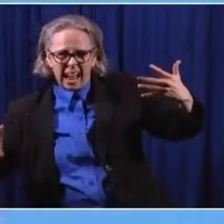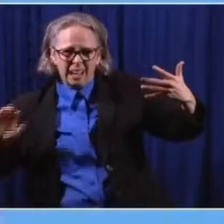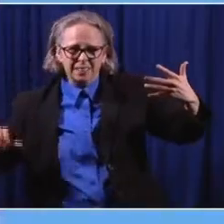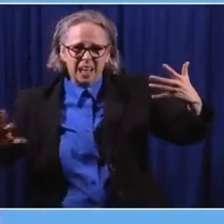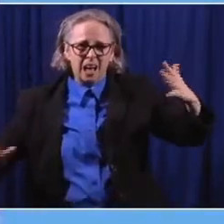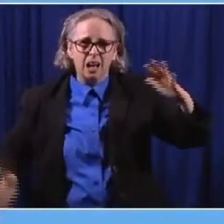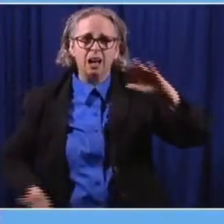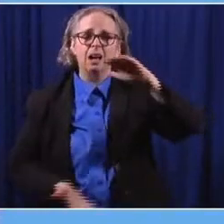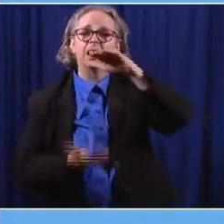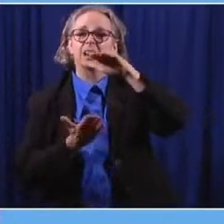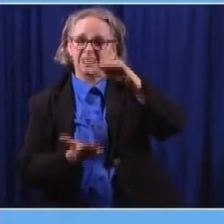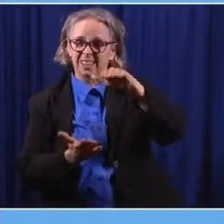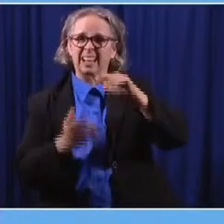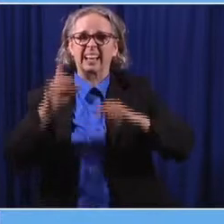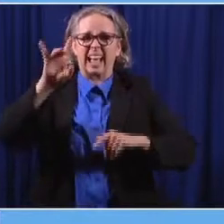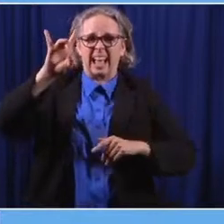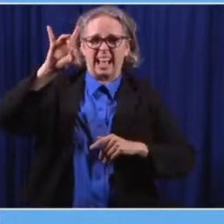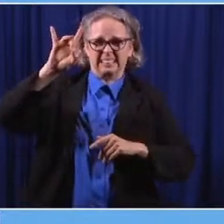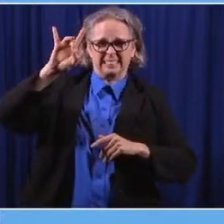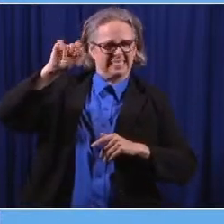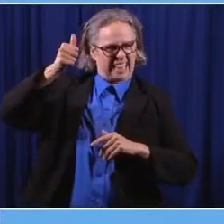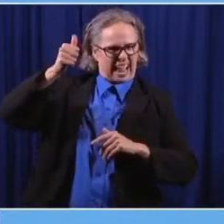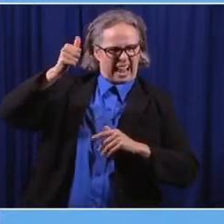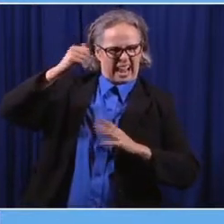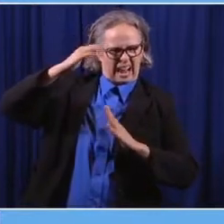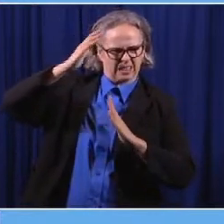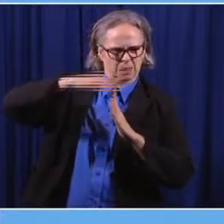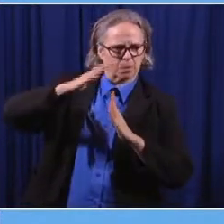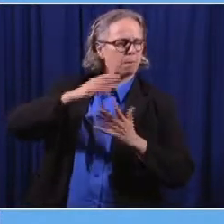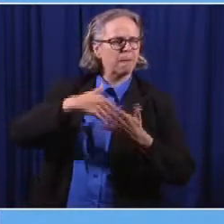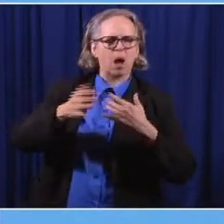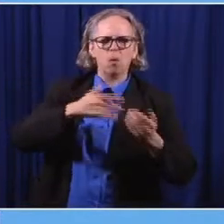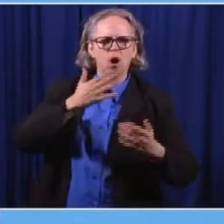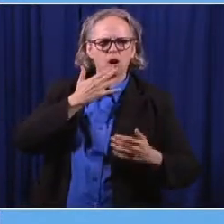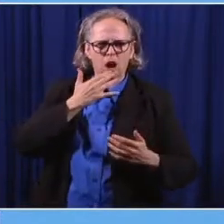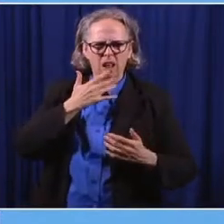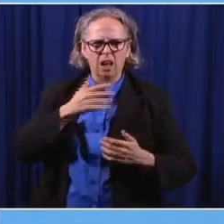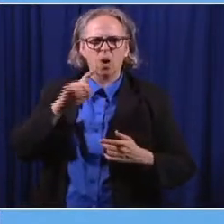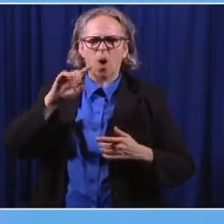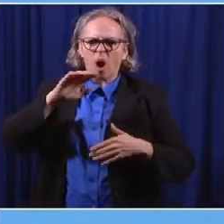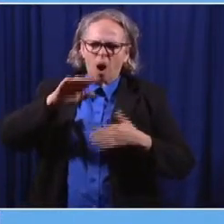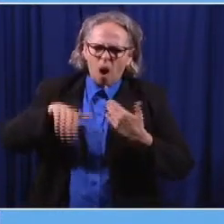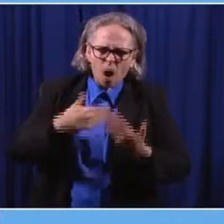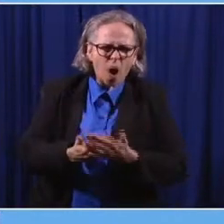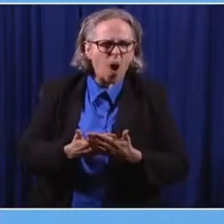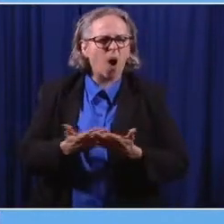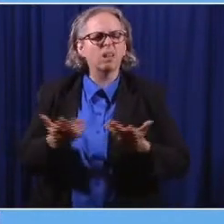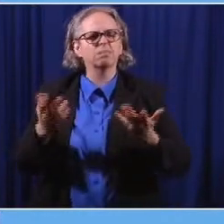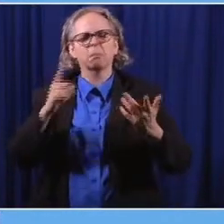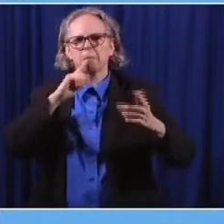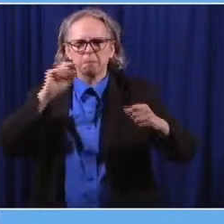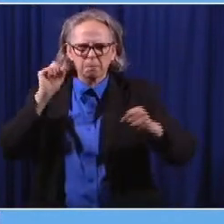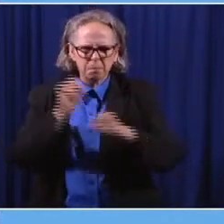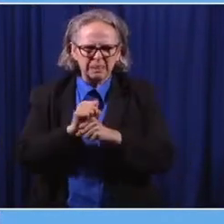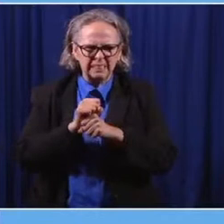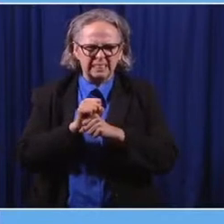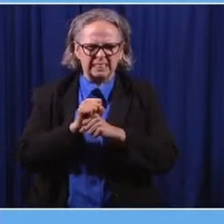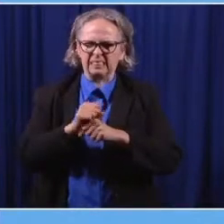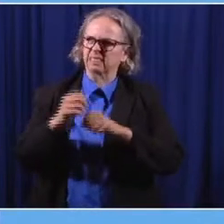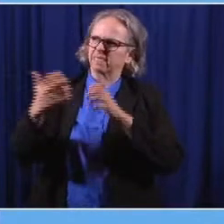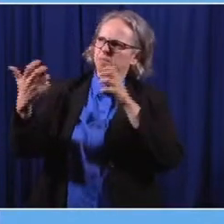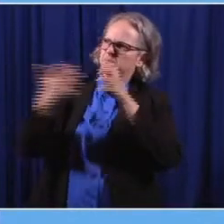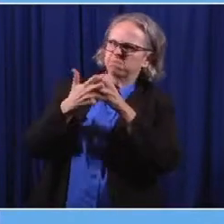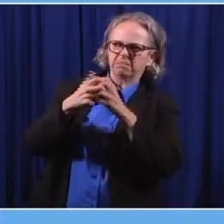that, no matter what their color, meet the CDC's threshold of high, what they call high incidence, which means